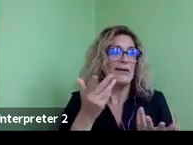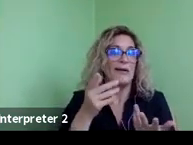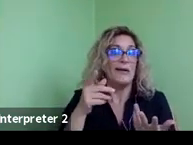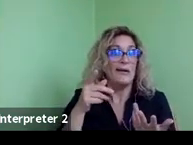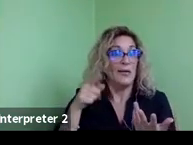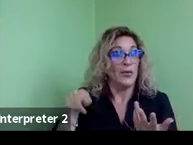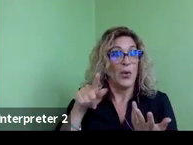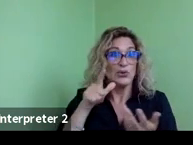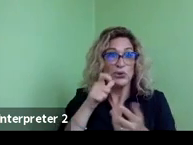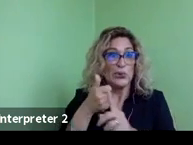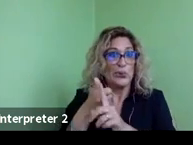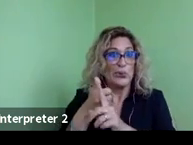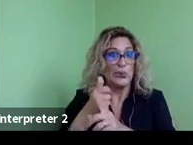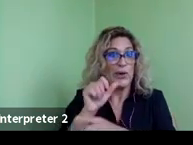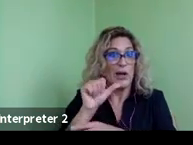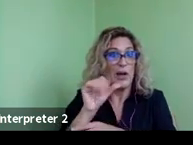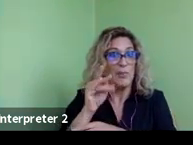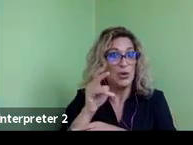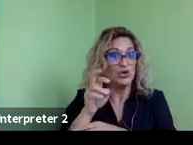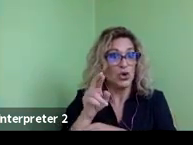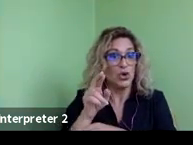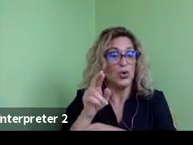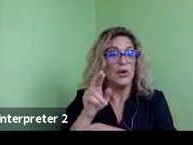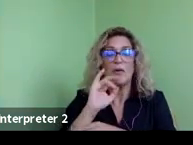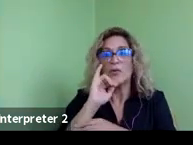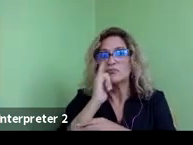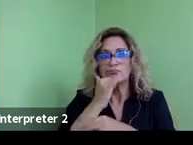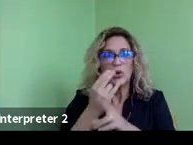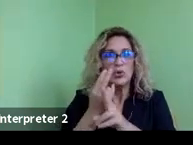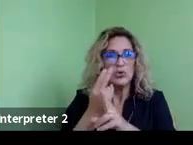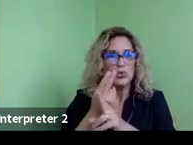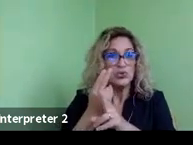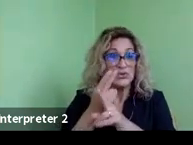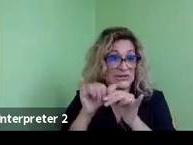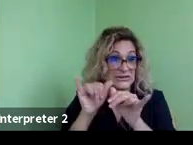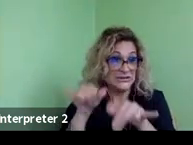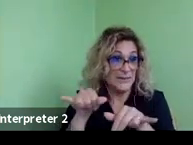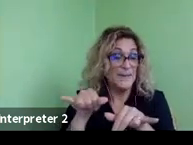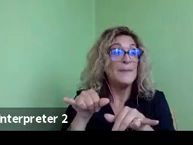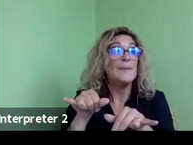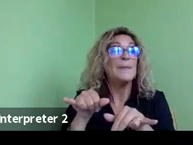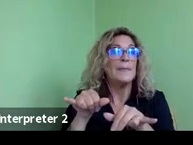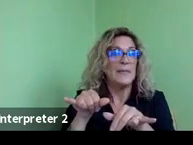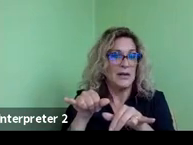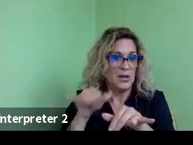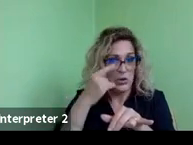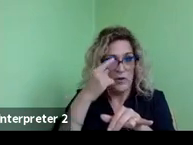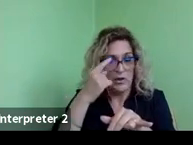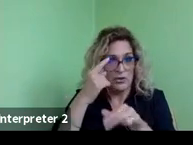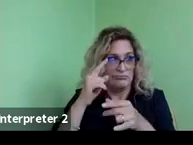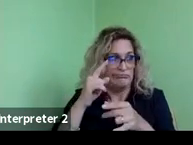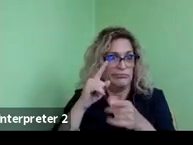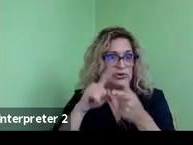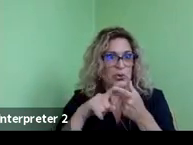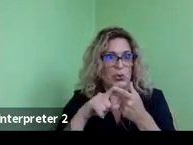misuse those systems in an effort to track survivors down so that you can really help them kind of